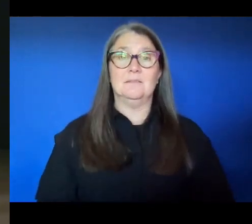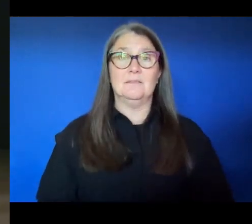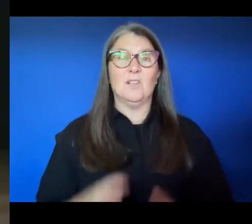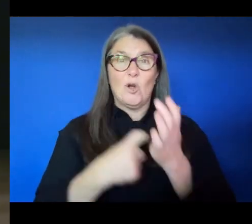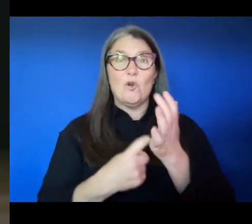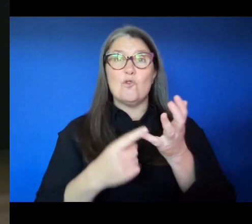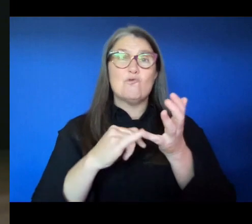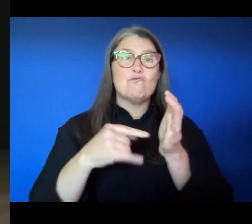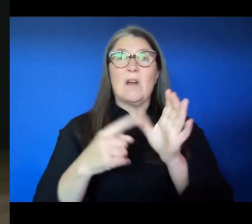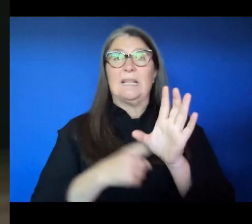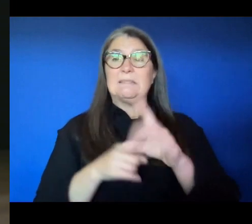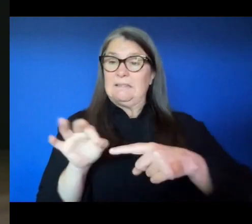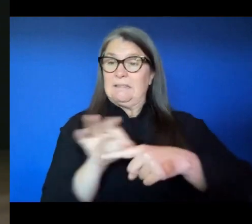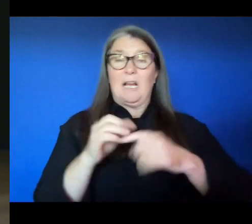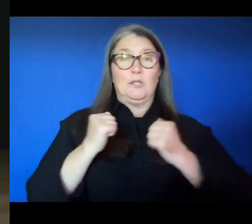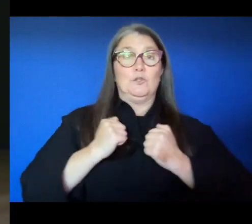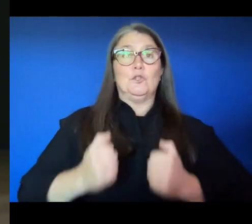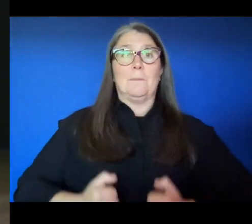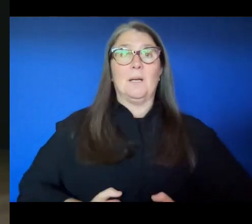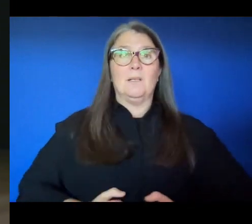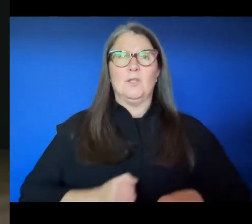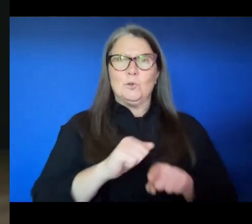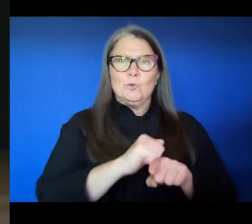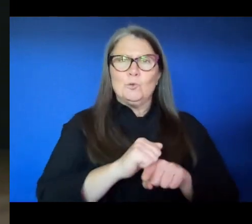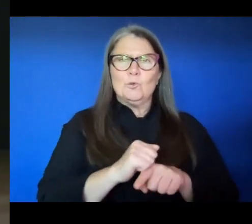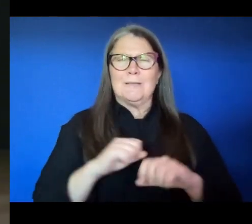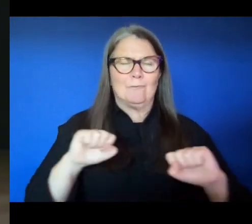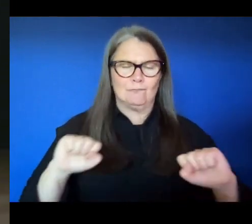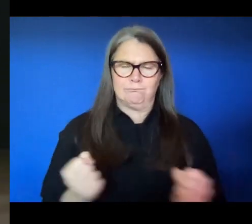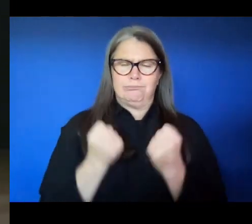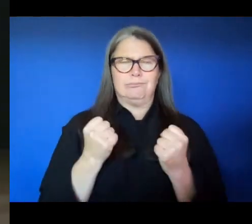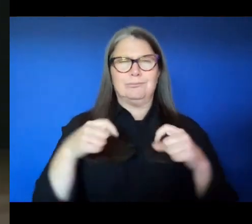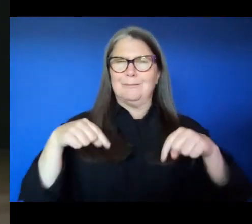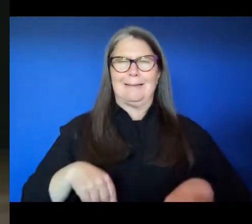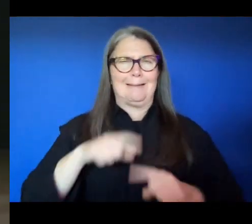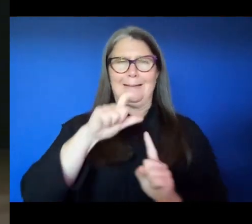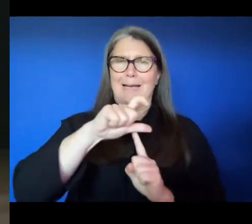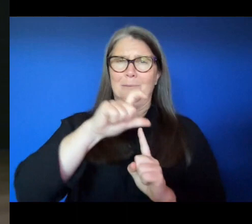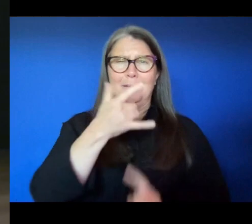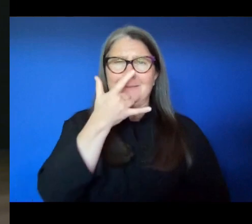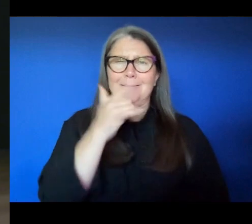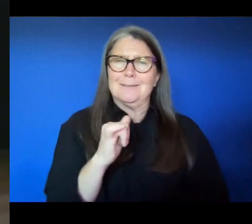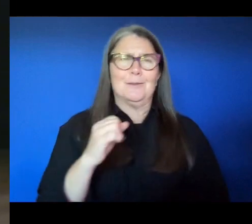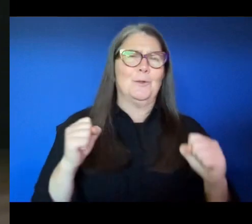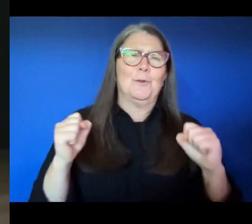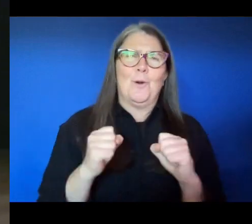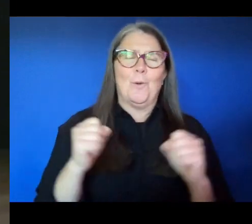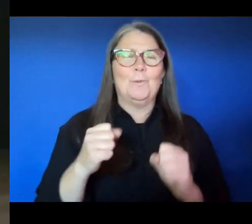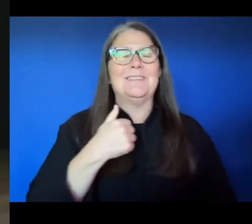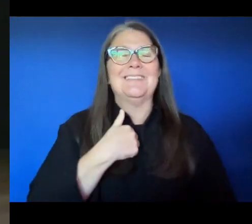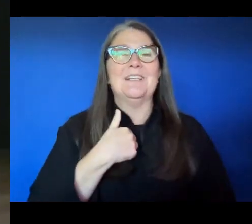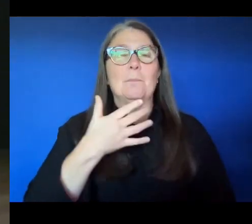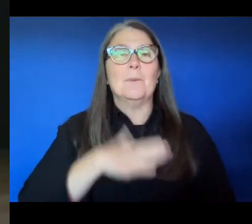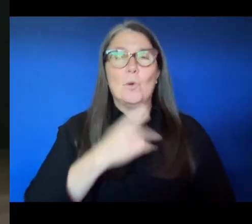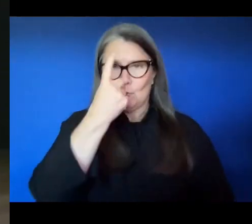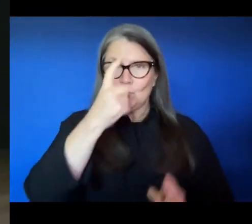and tights because it's freezing here in Canberra. Very cold in Canberra today. I'd also like to acknowledge